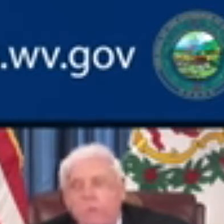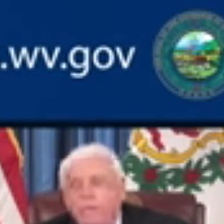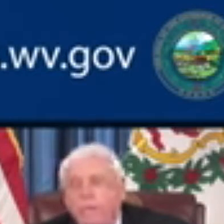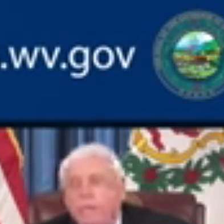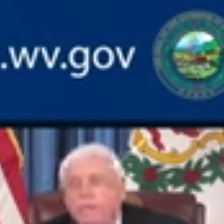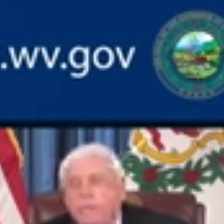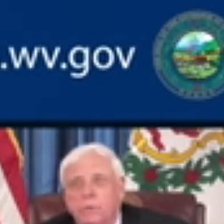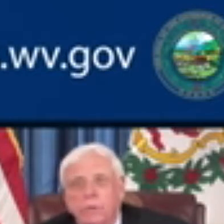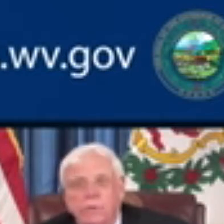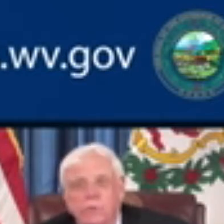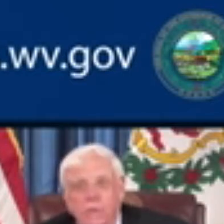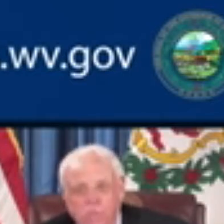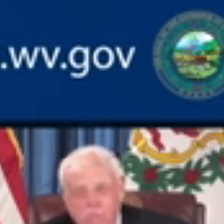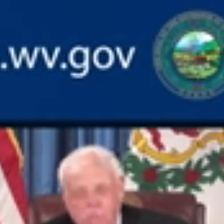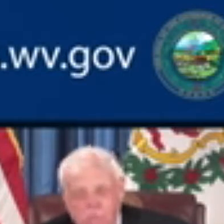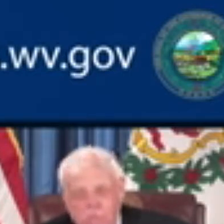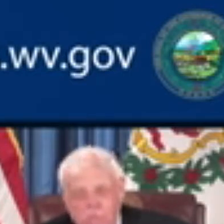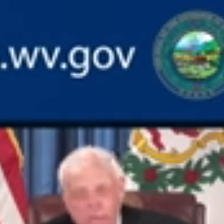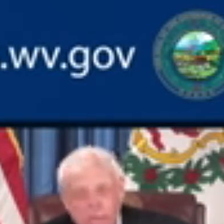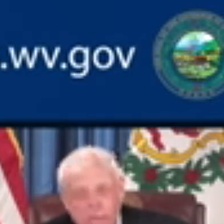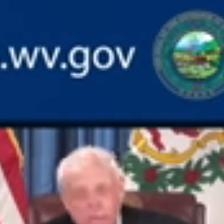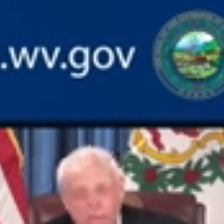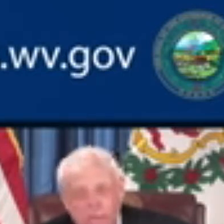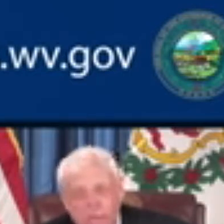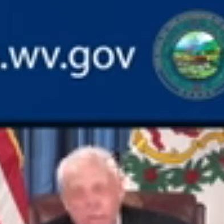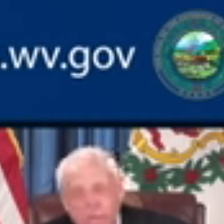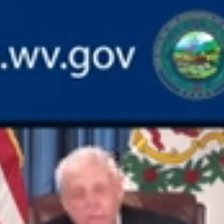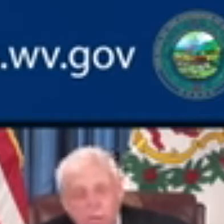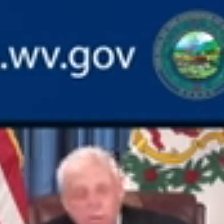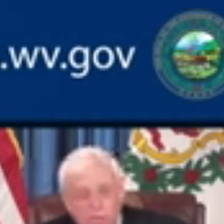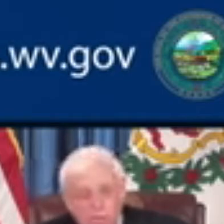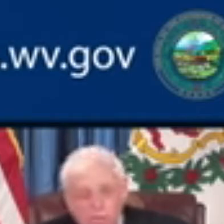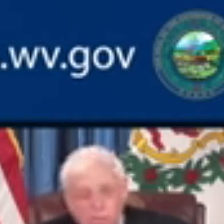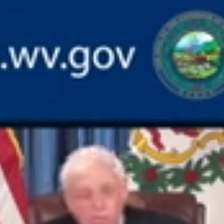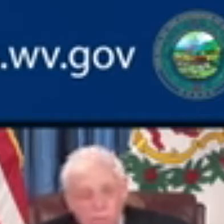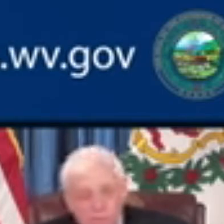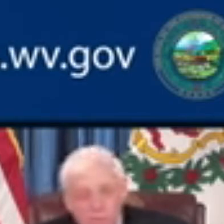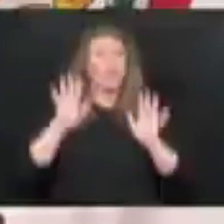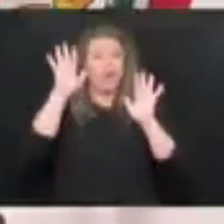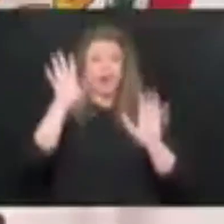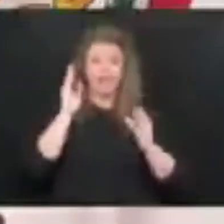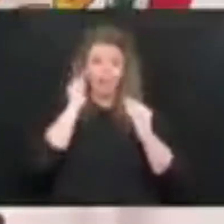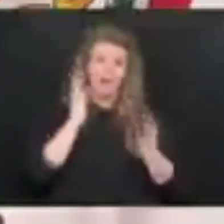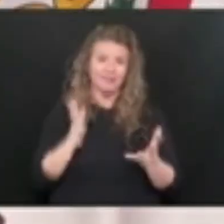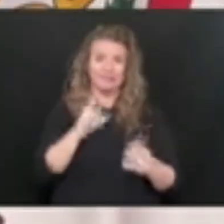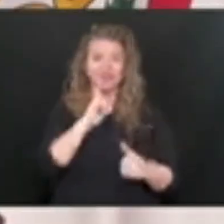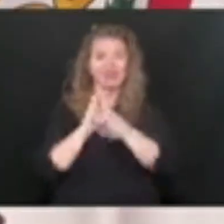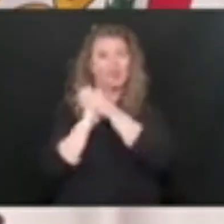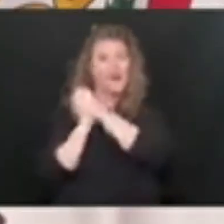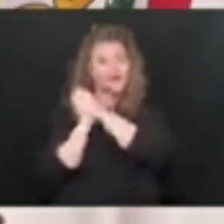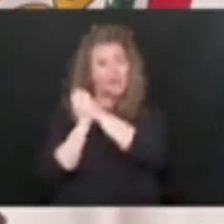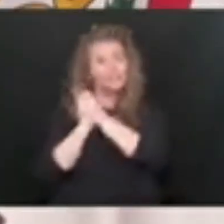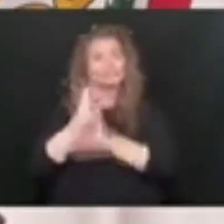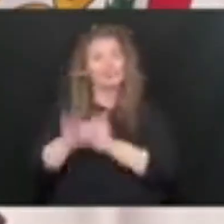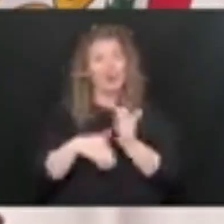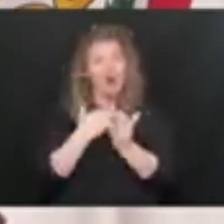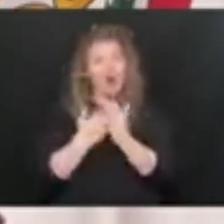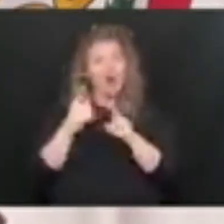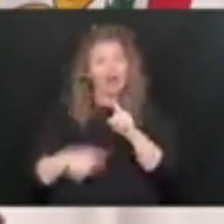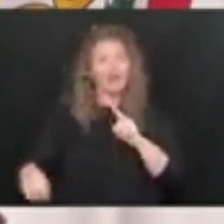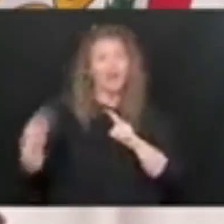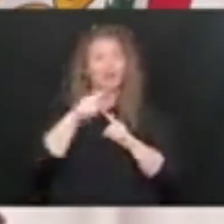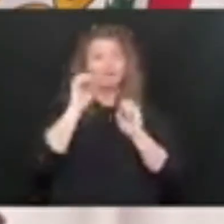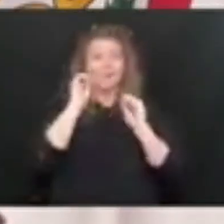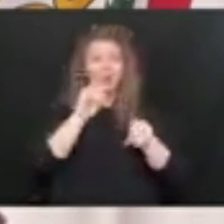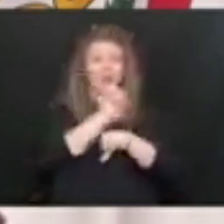$237 million surplus now in West Virginia. That's wonderful, wonderful news. And so congratulations to all those that put in the